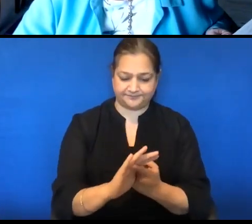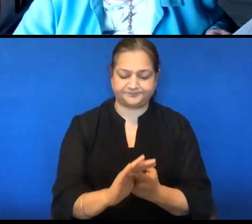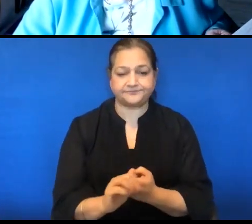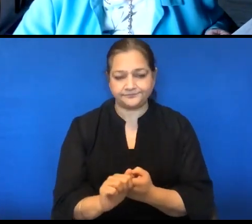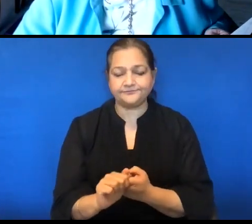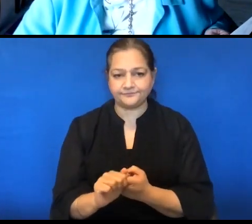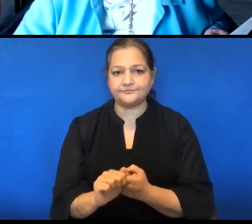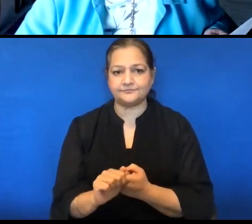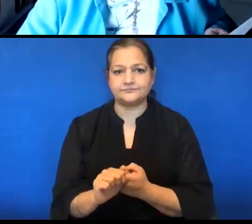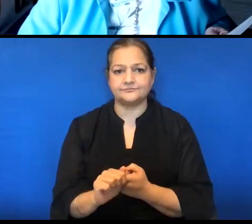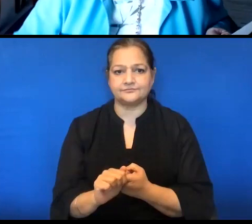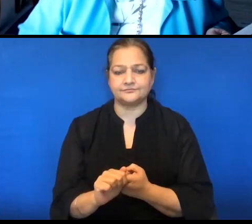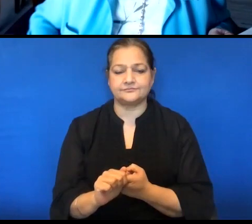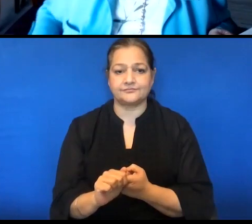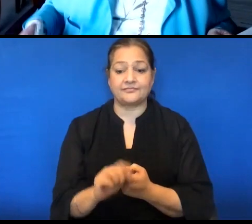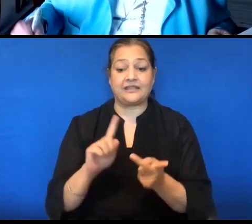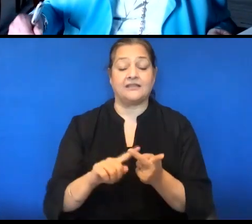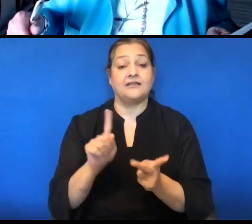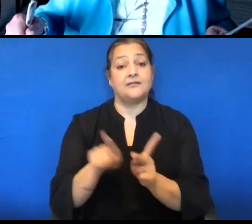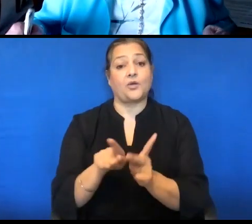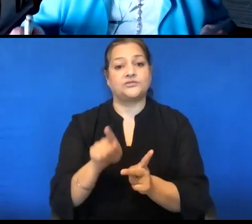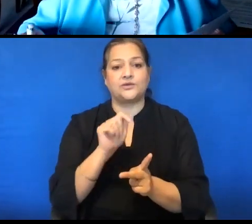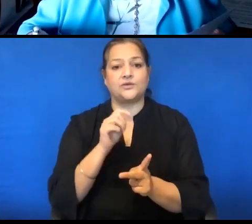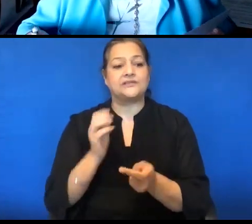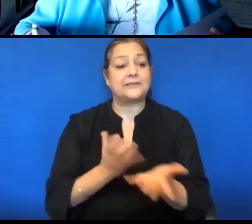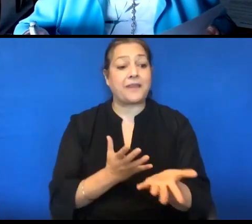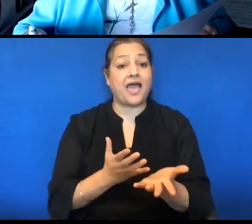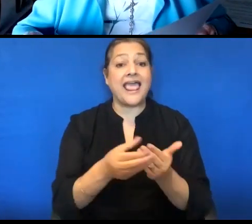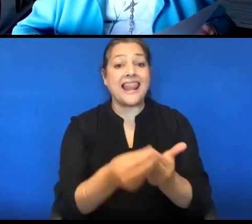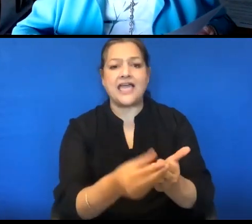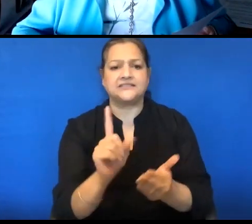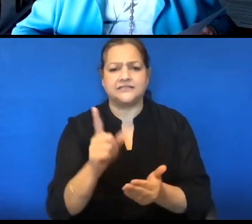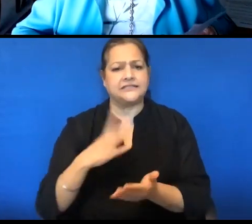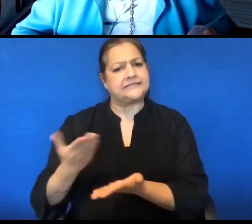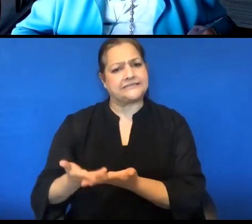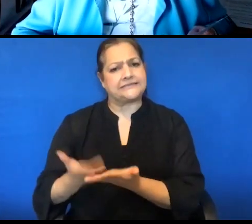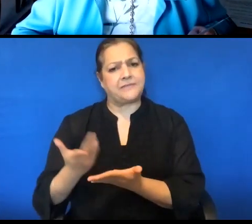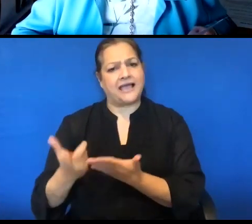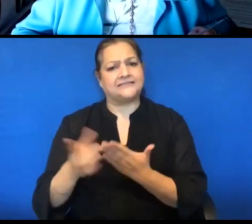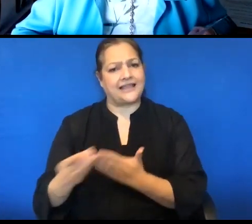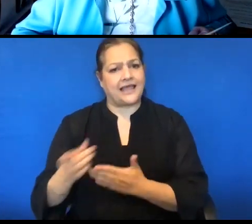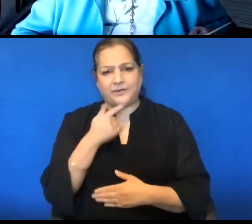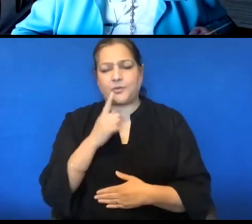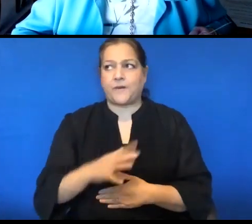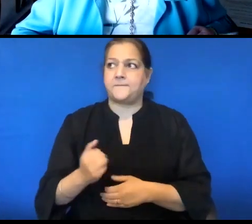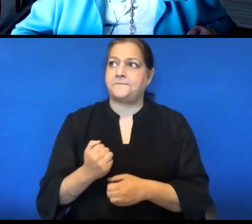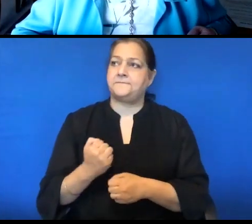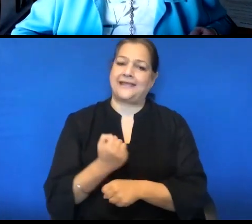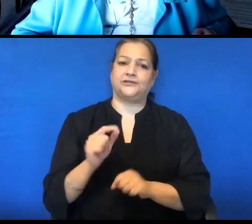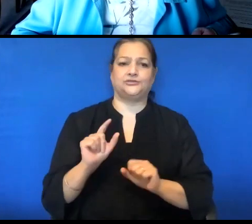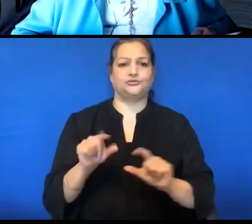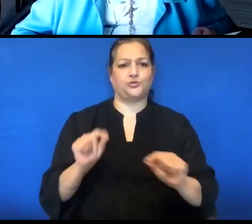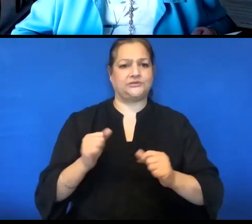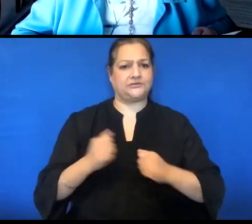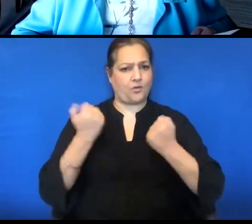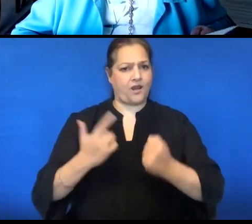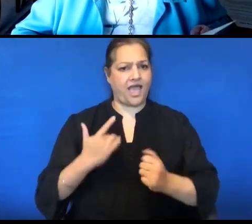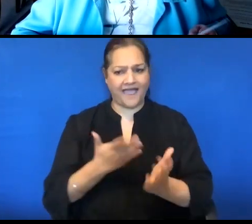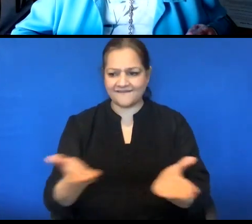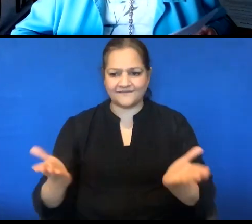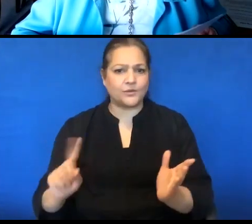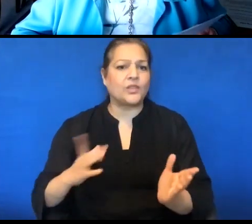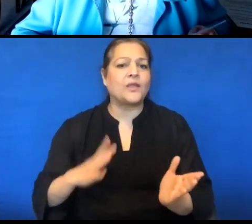it's not just be supply-led, it's got to be demand-led. You know, people will want to make choices about their own lives. So we've also got to make sure that we trust